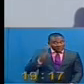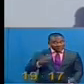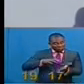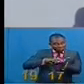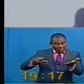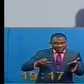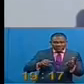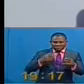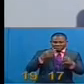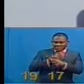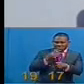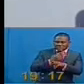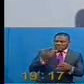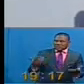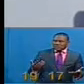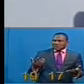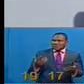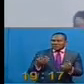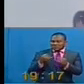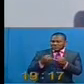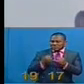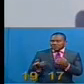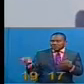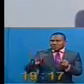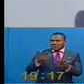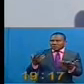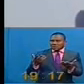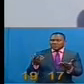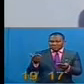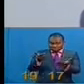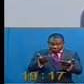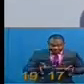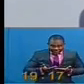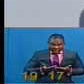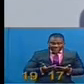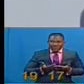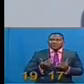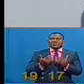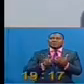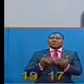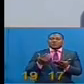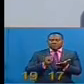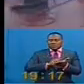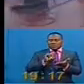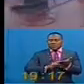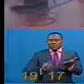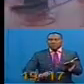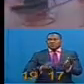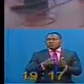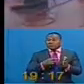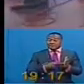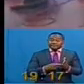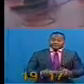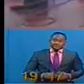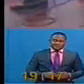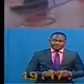they will do the calculation plus interest and then report to us before we finalize our report.